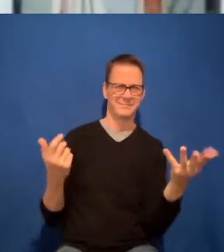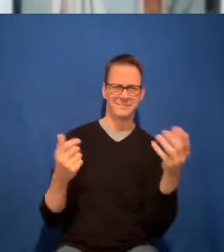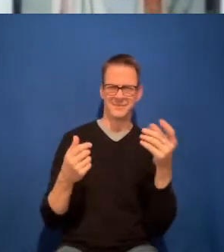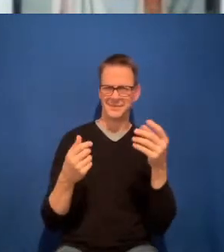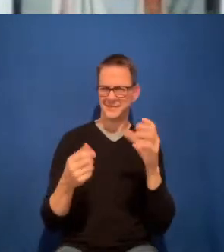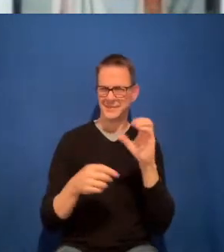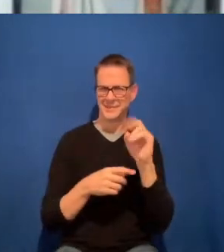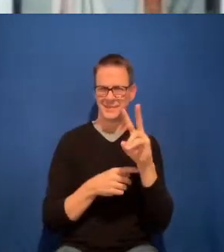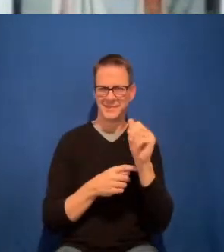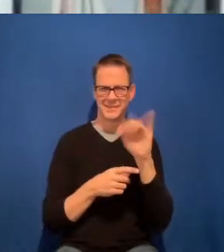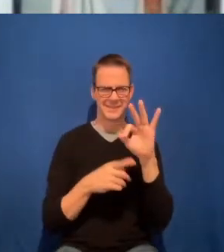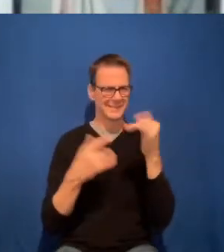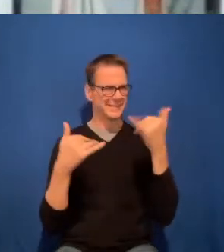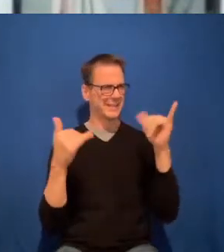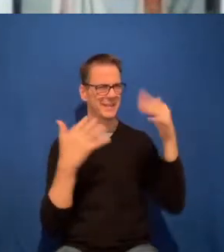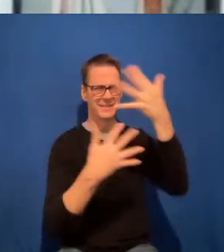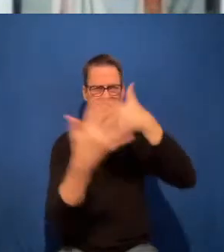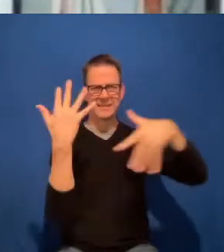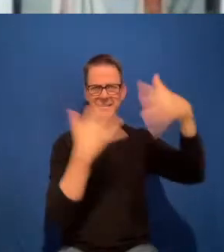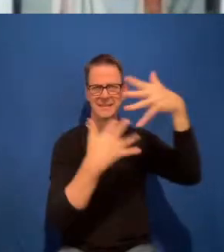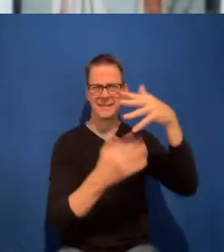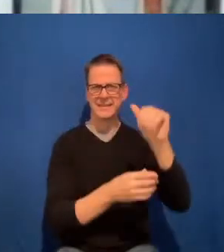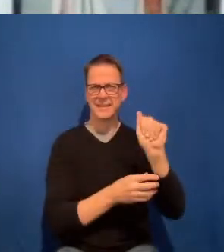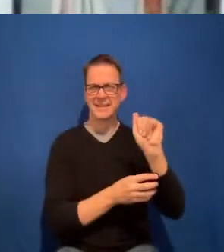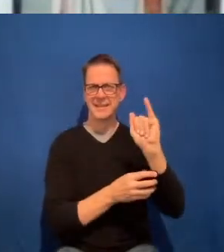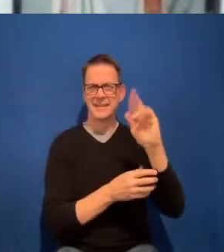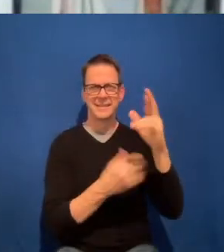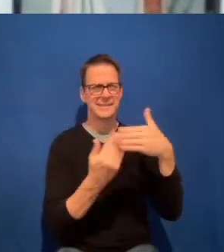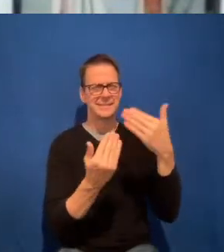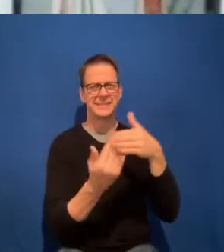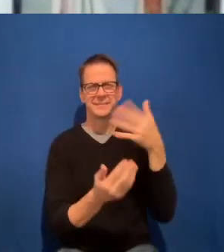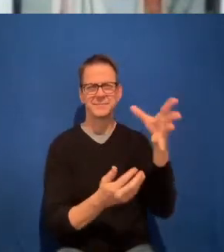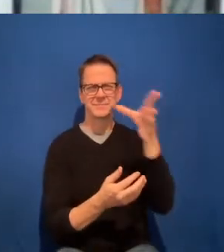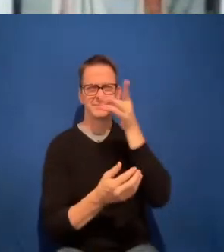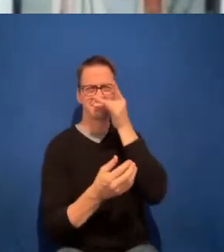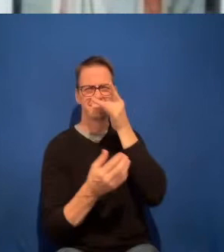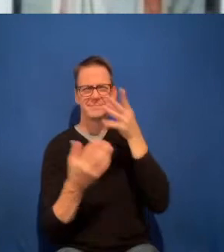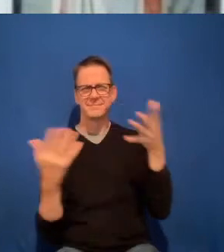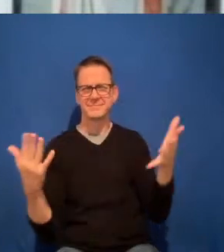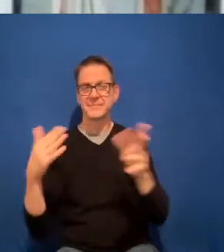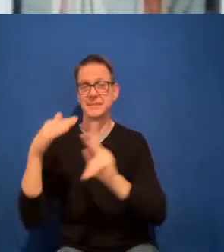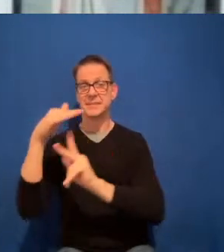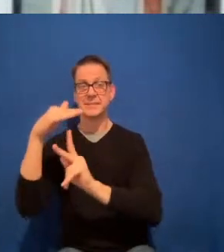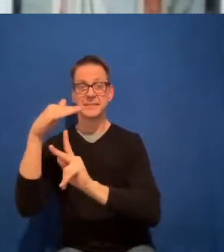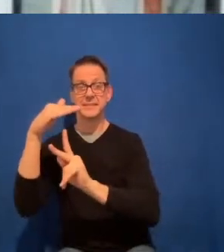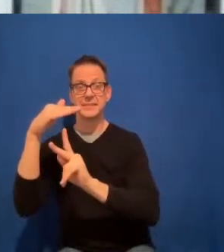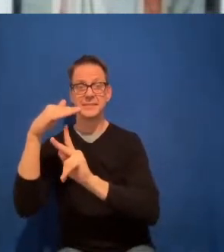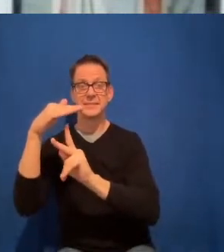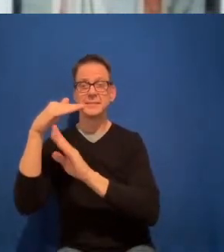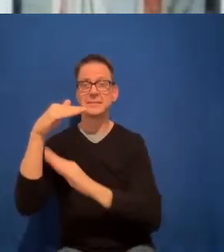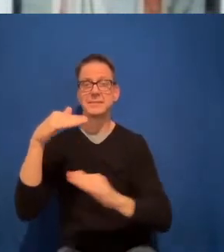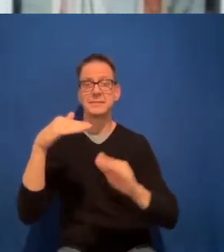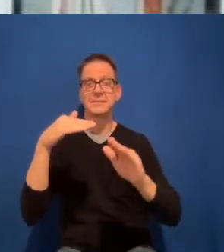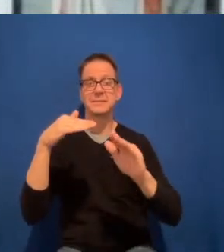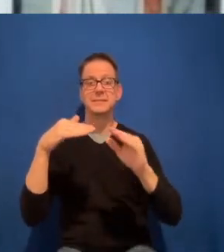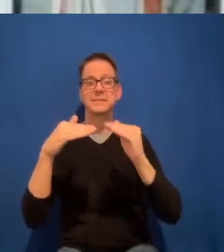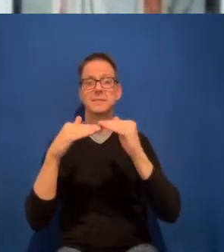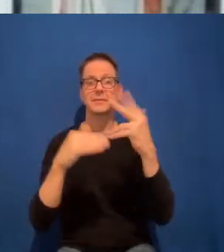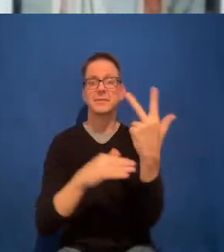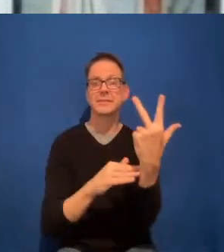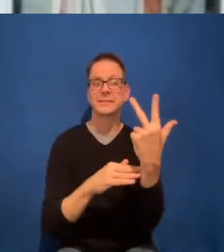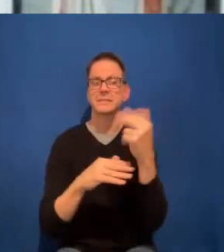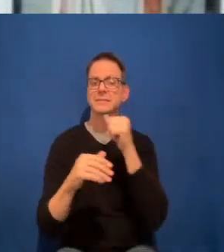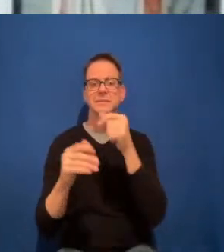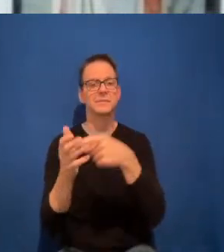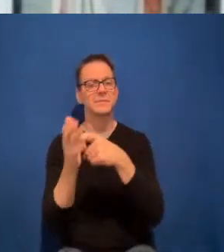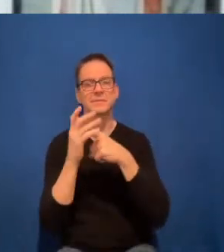still no masking in the K-3s in our province. That's different for various school boards. We know the big cities have